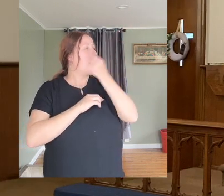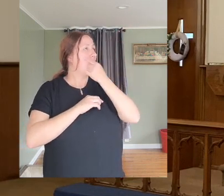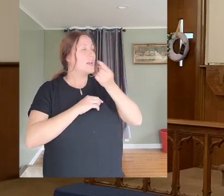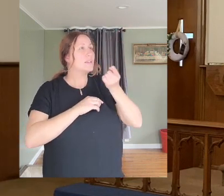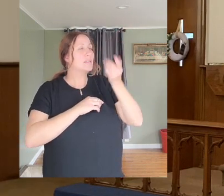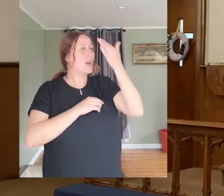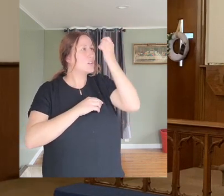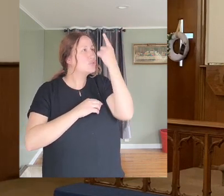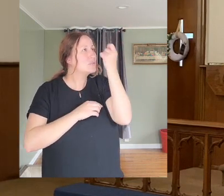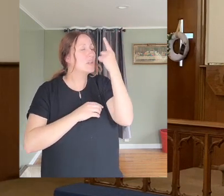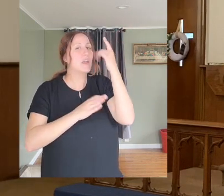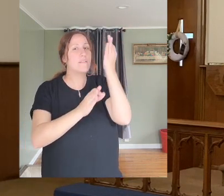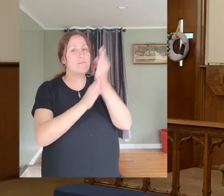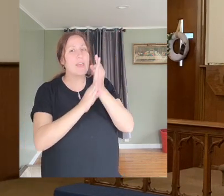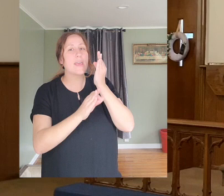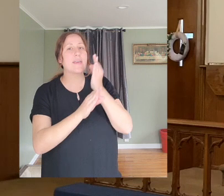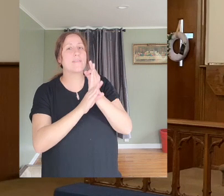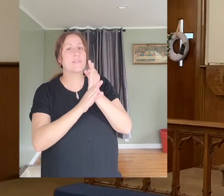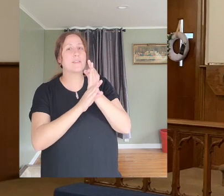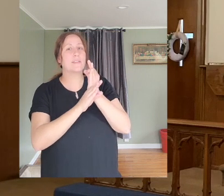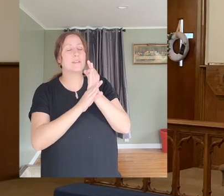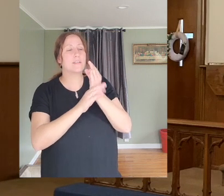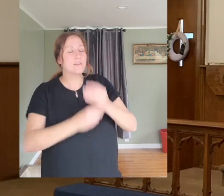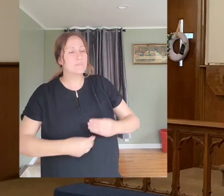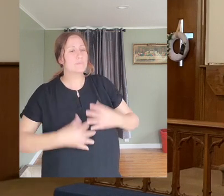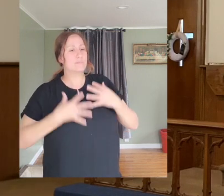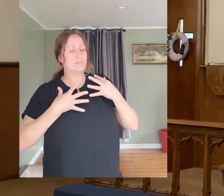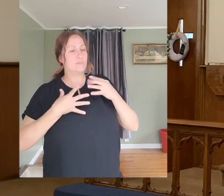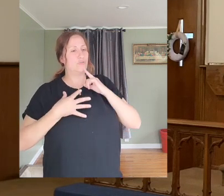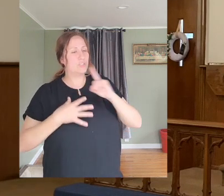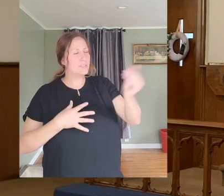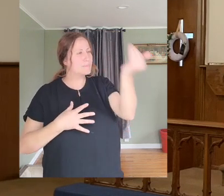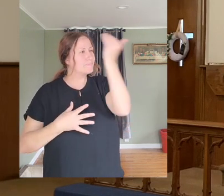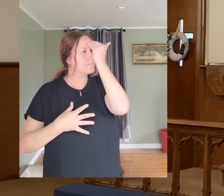in faith, making you more fully known to us.